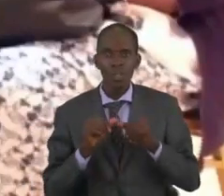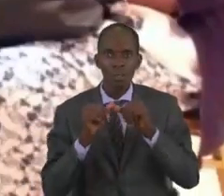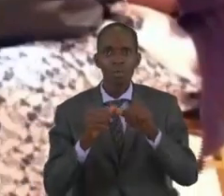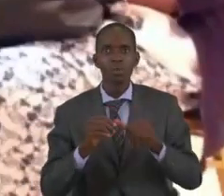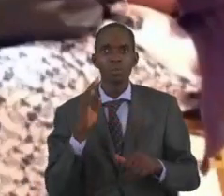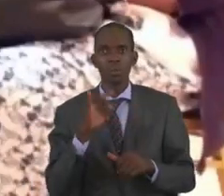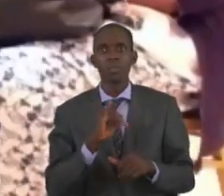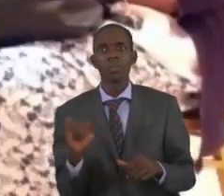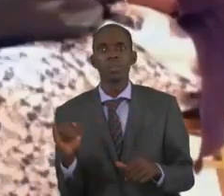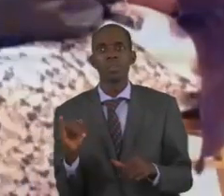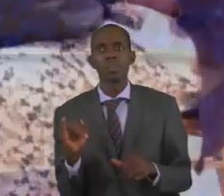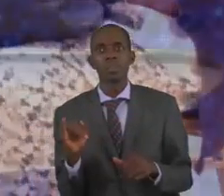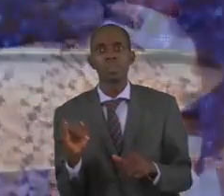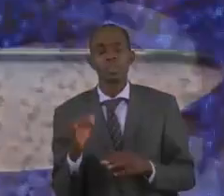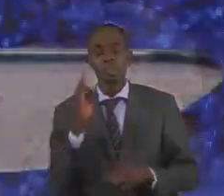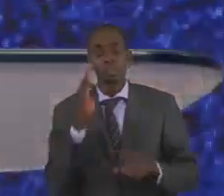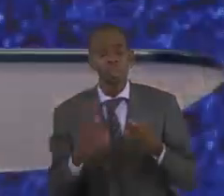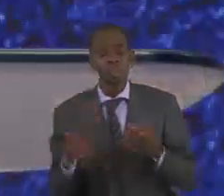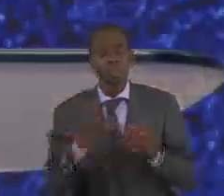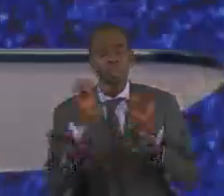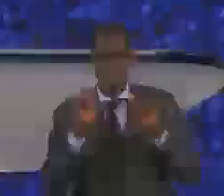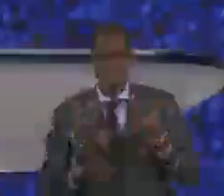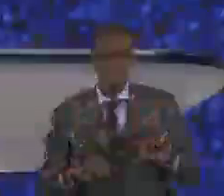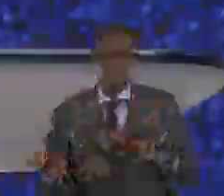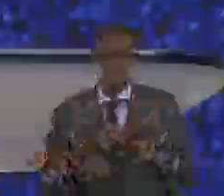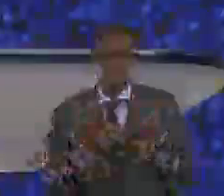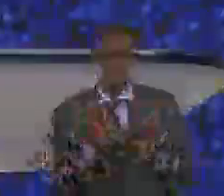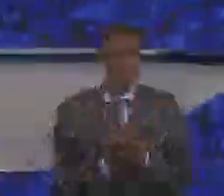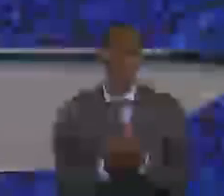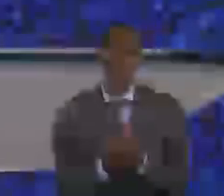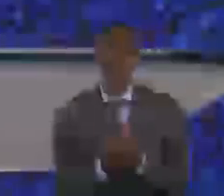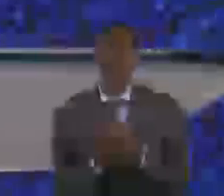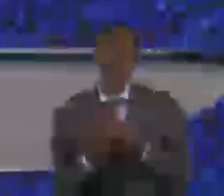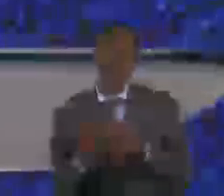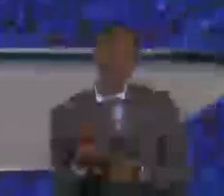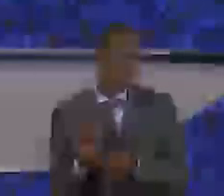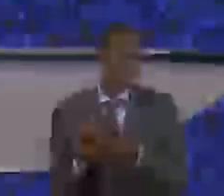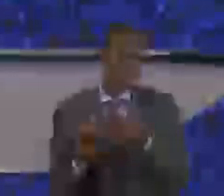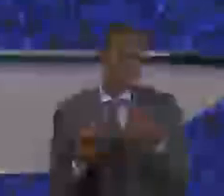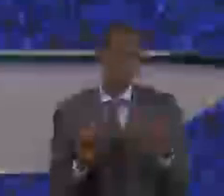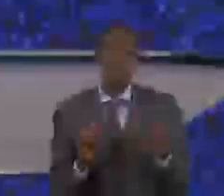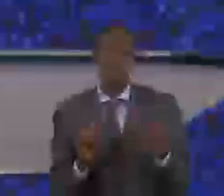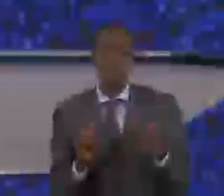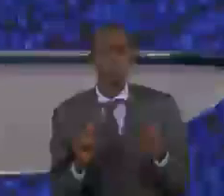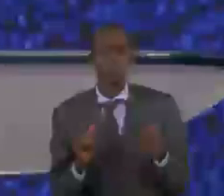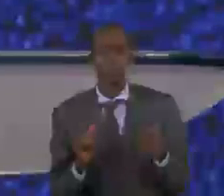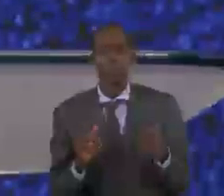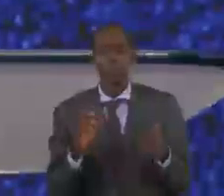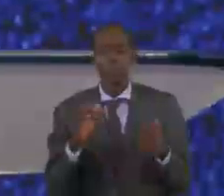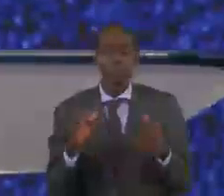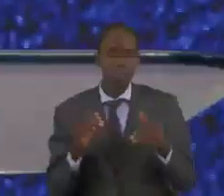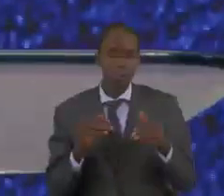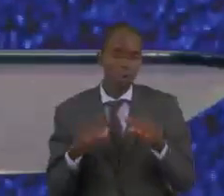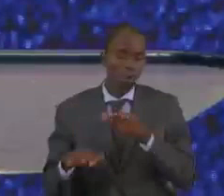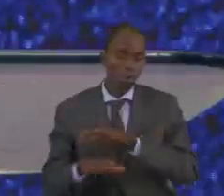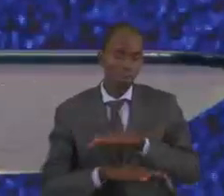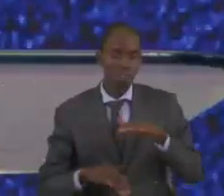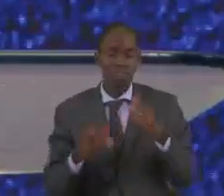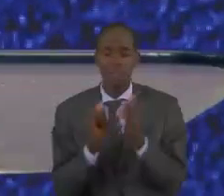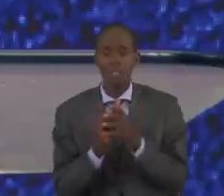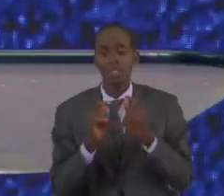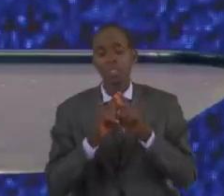preaching. If they could do that under so great a pressure and persecution,